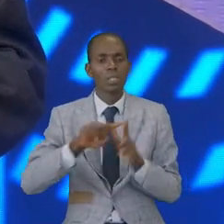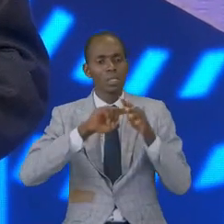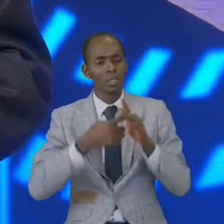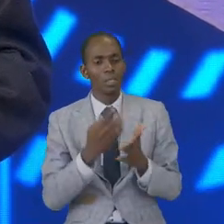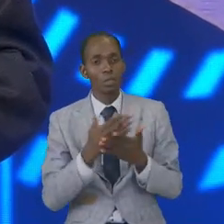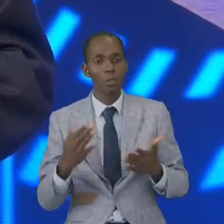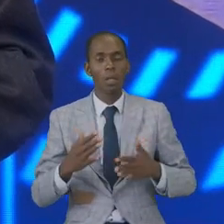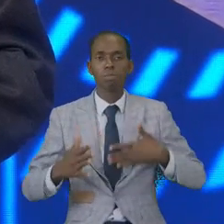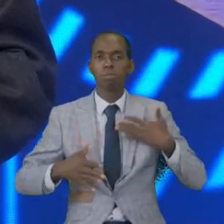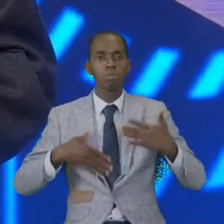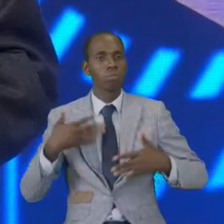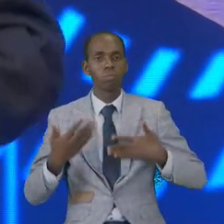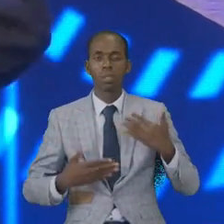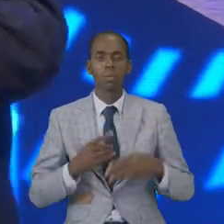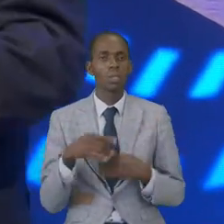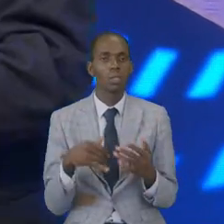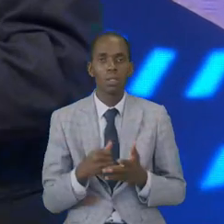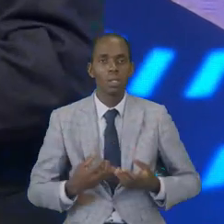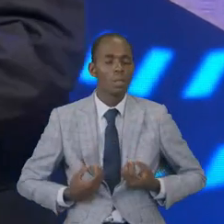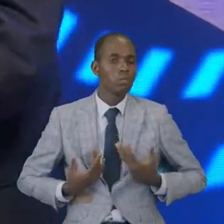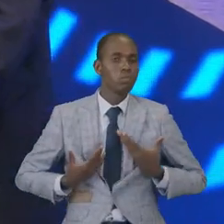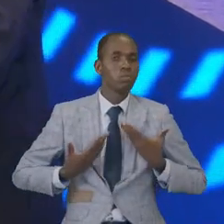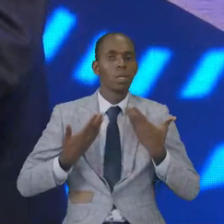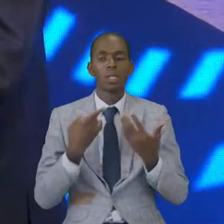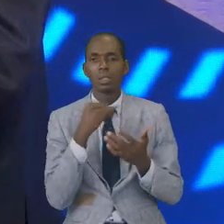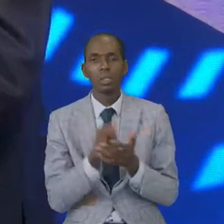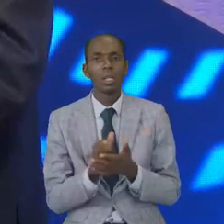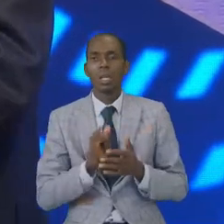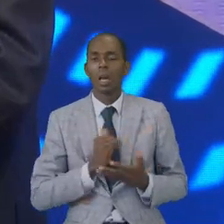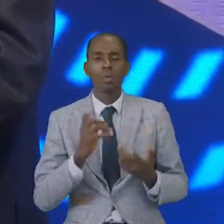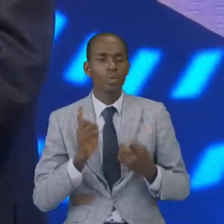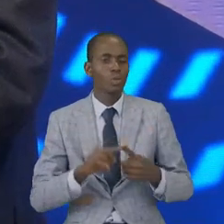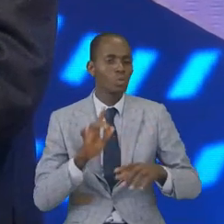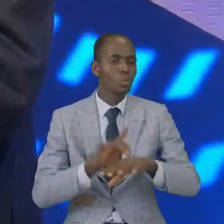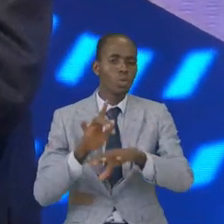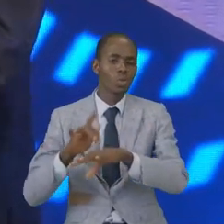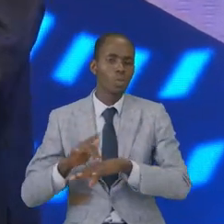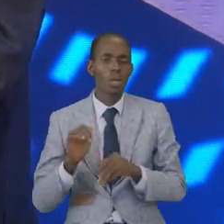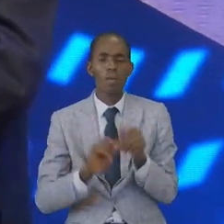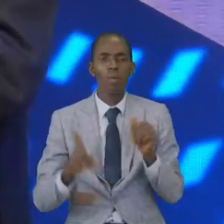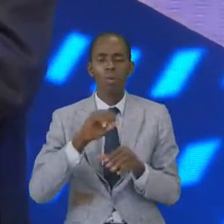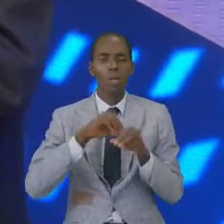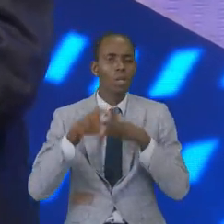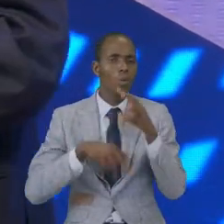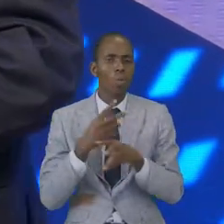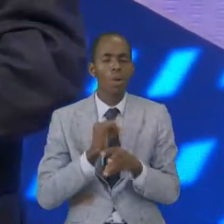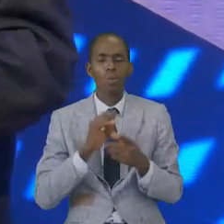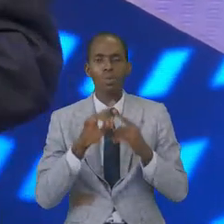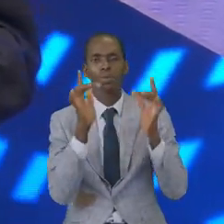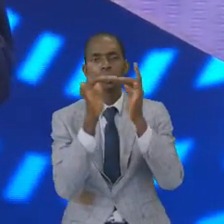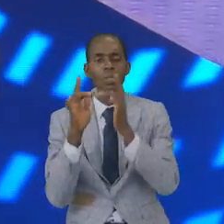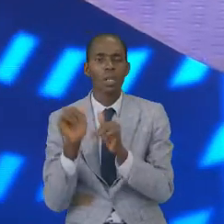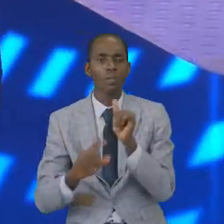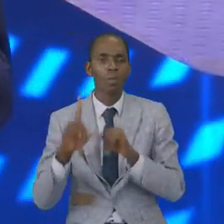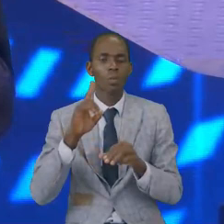They're excited and they're happy, and it's like, I want to touch everyone in the world, I want to reach the world.